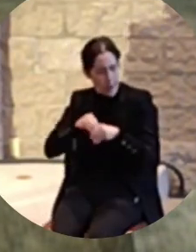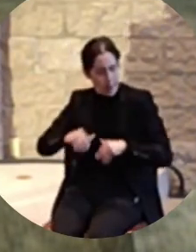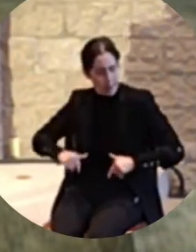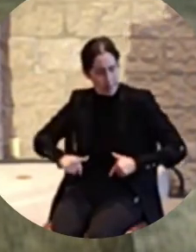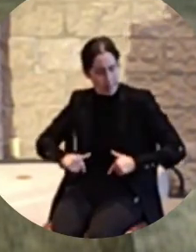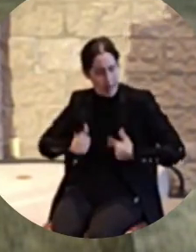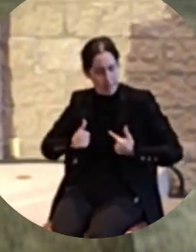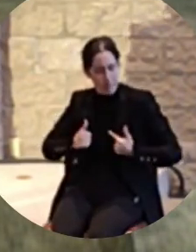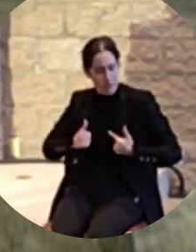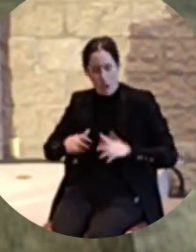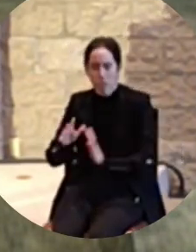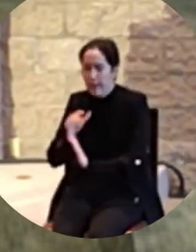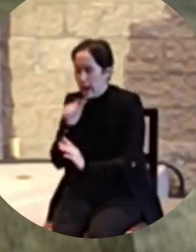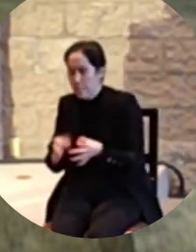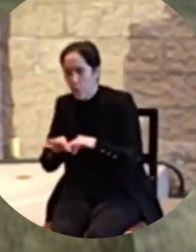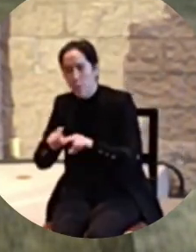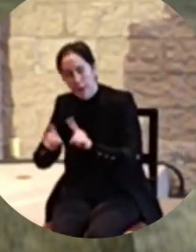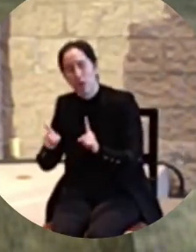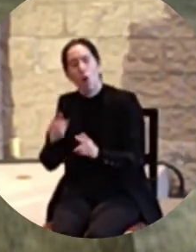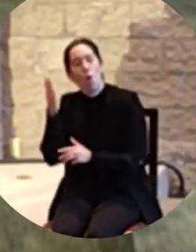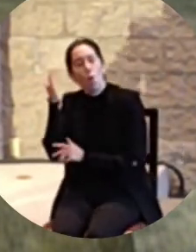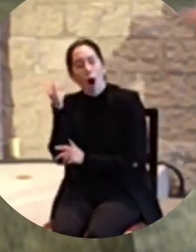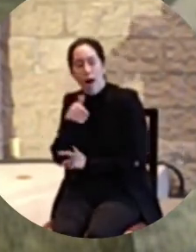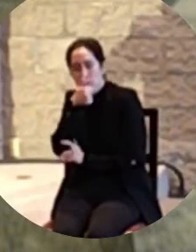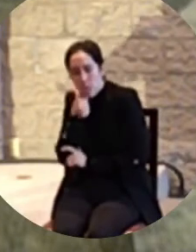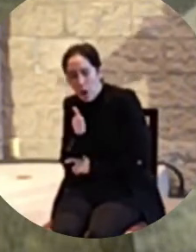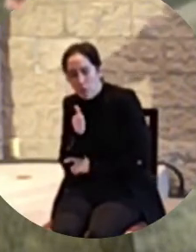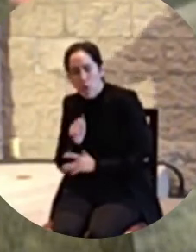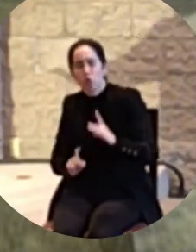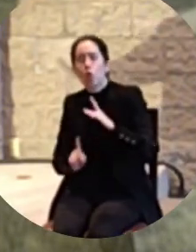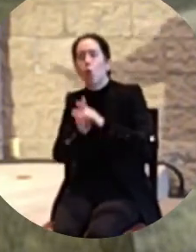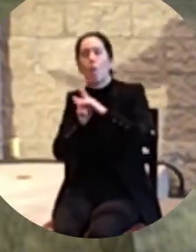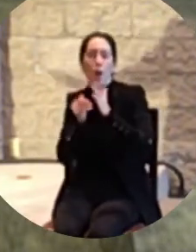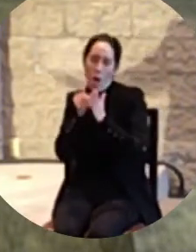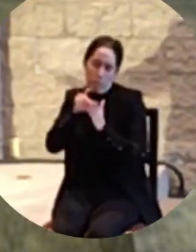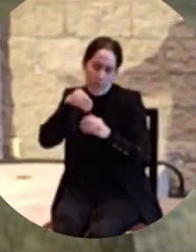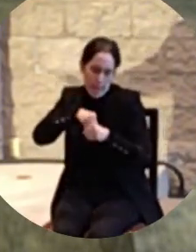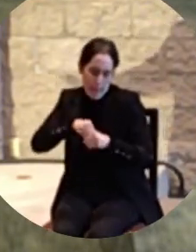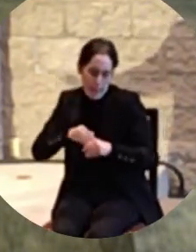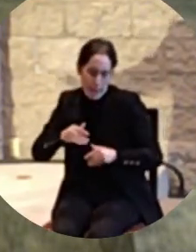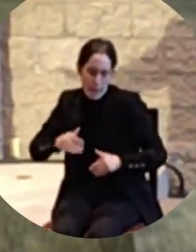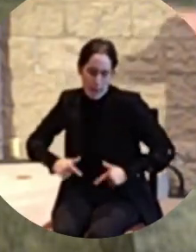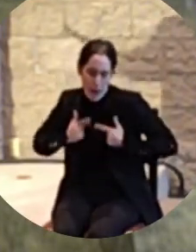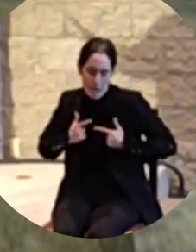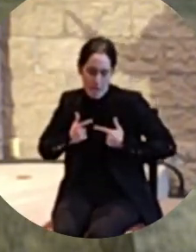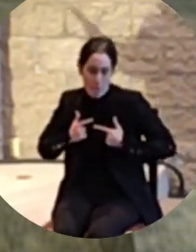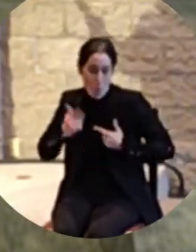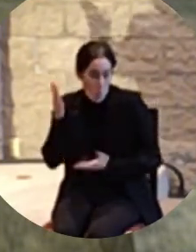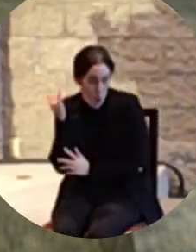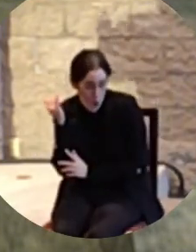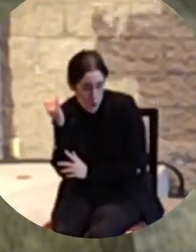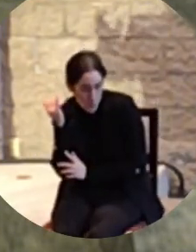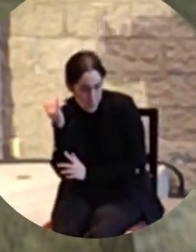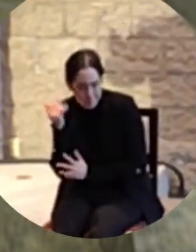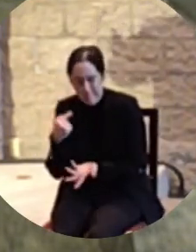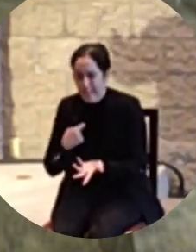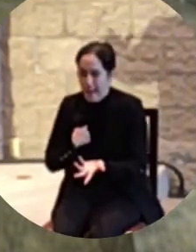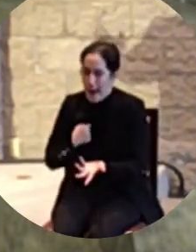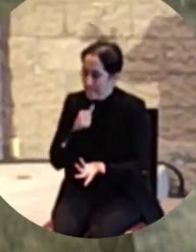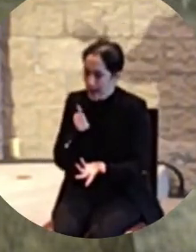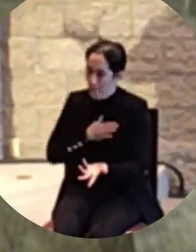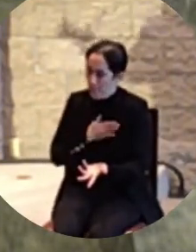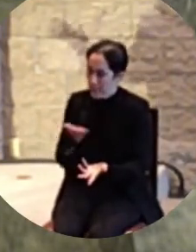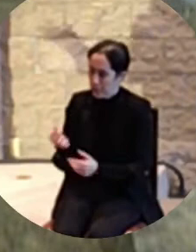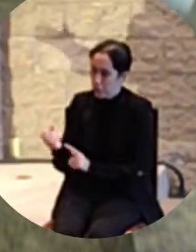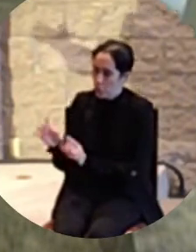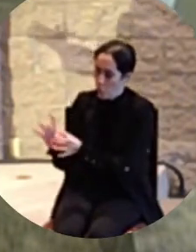to let go. I'm not willing to let go of those things that no longer serve me. I'm not willing to, even the material world